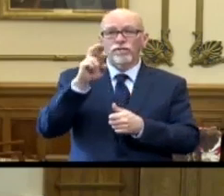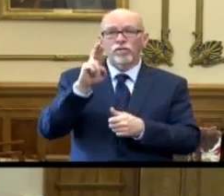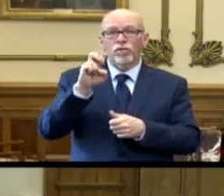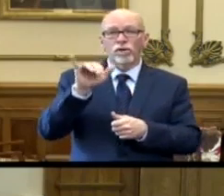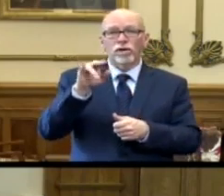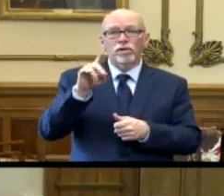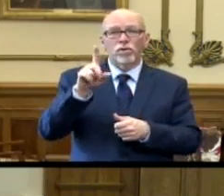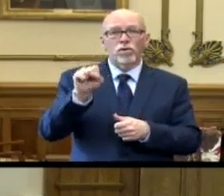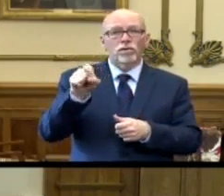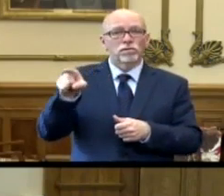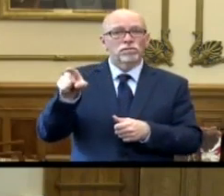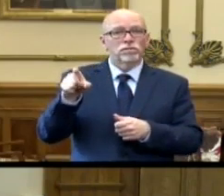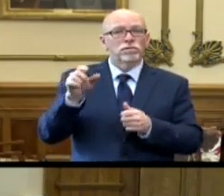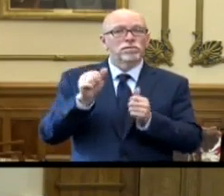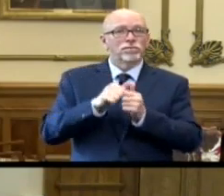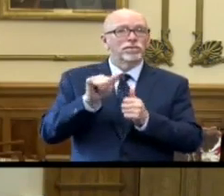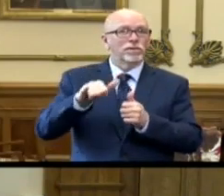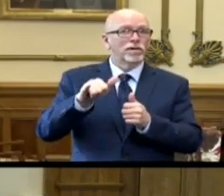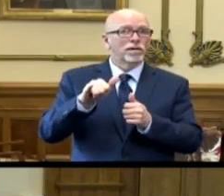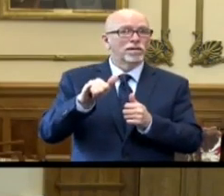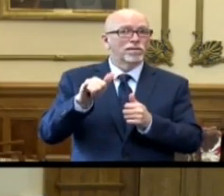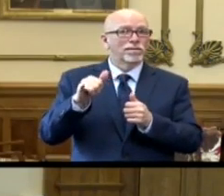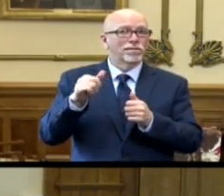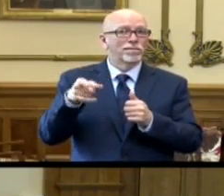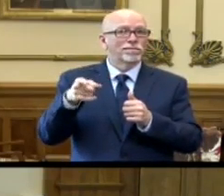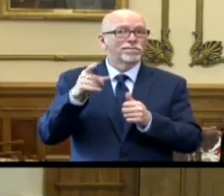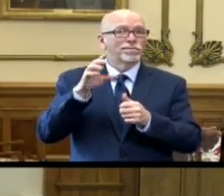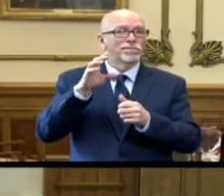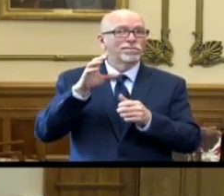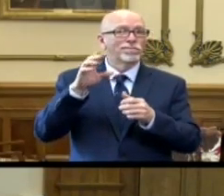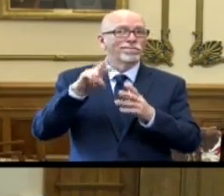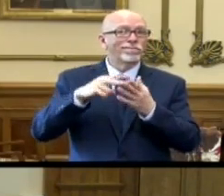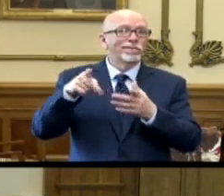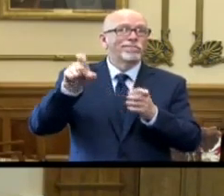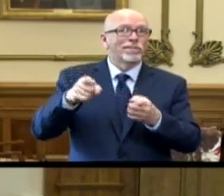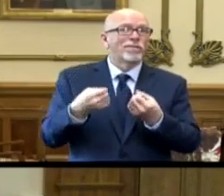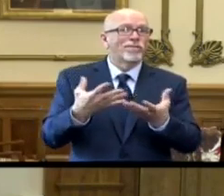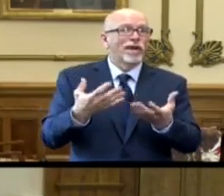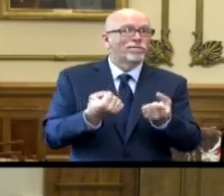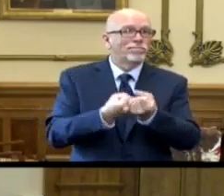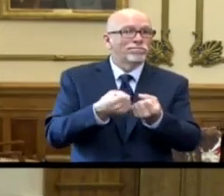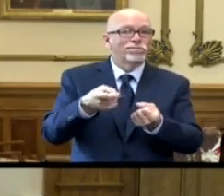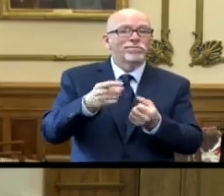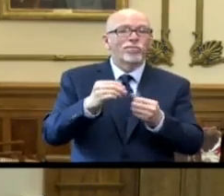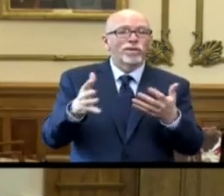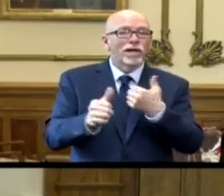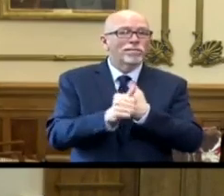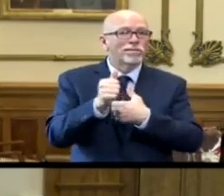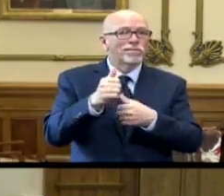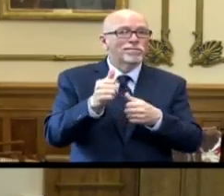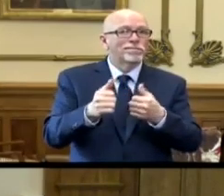how do you square it with the OSHA General Duty Clause that requires employers to furnish a workplace free from recognized hazards?